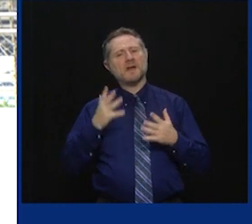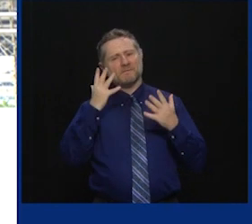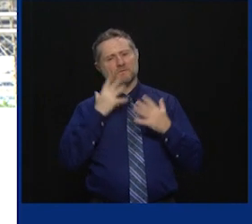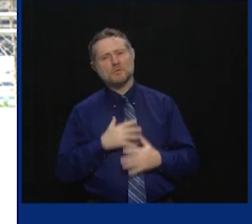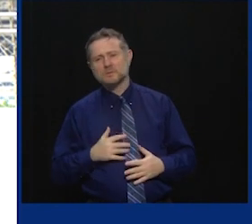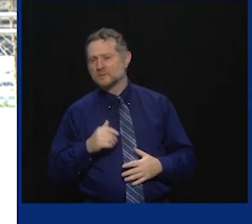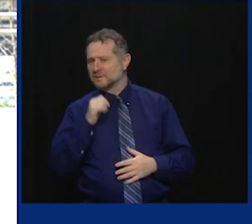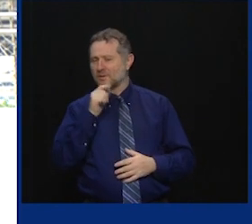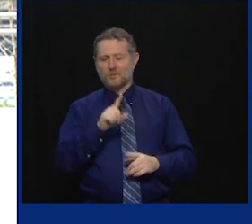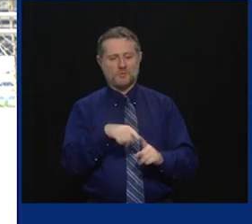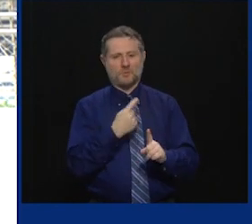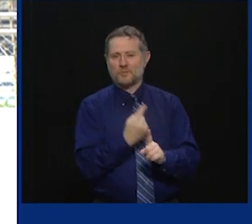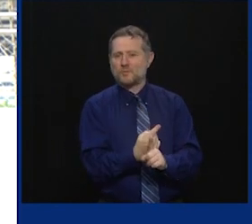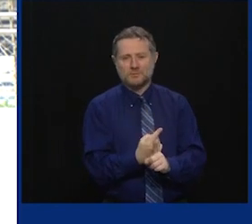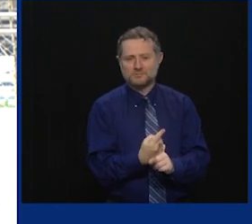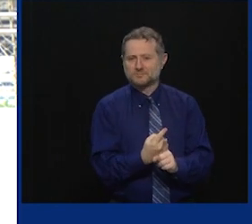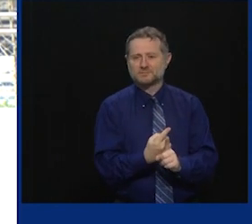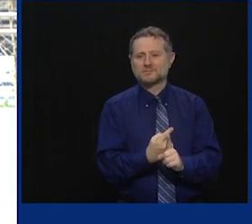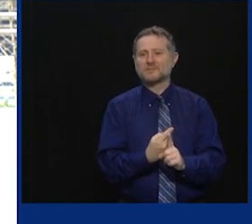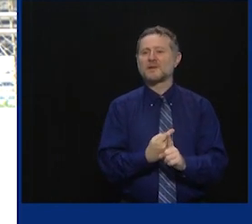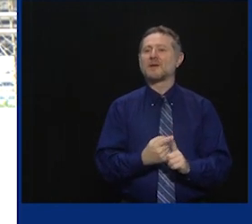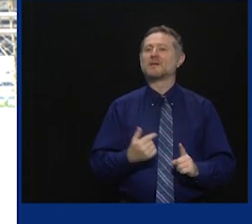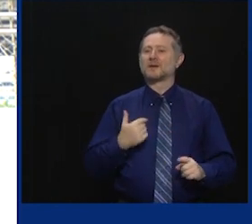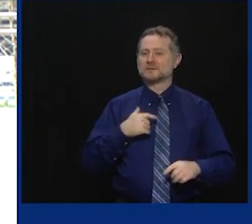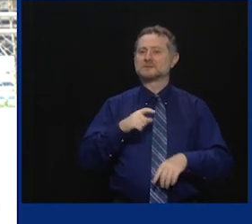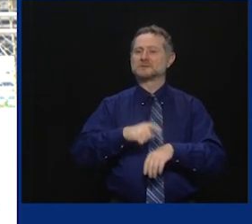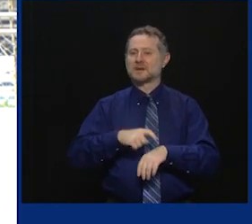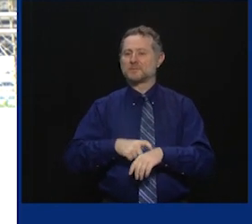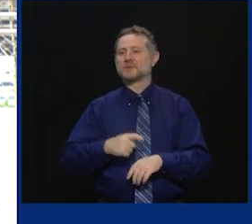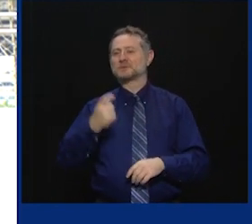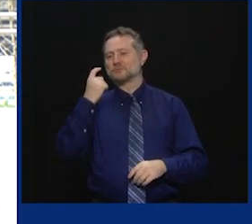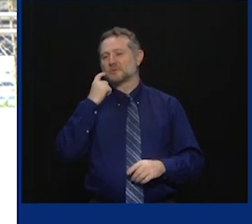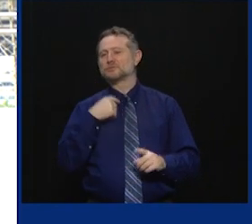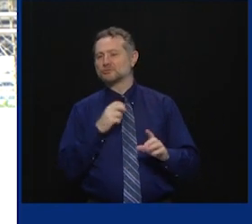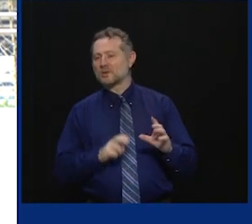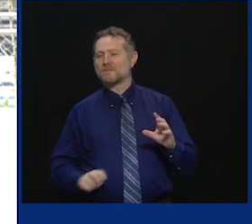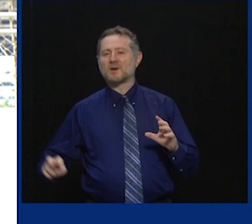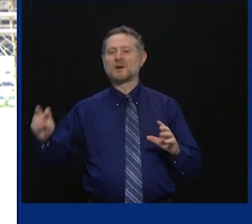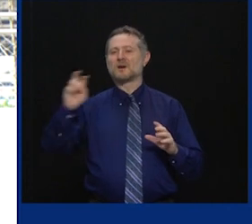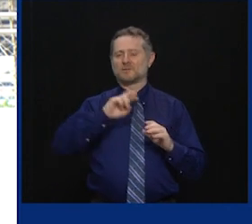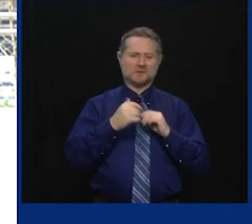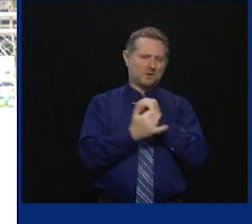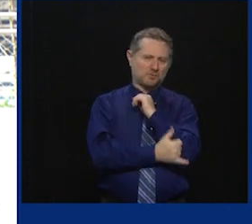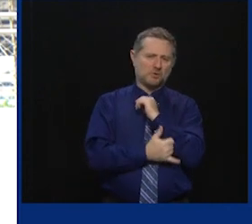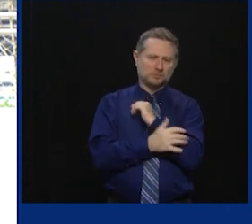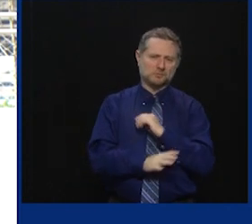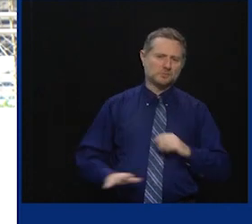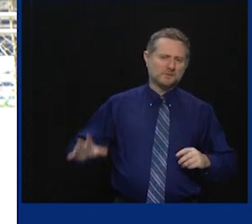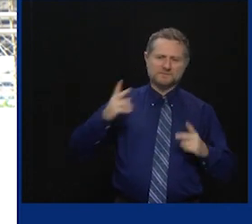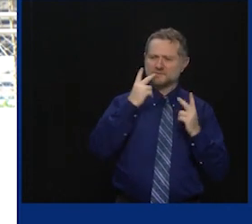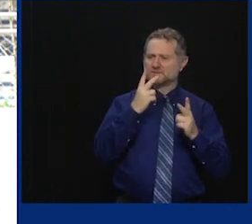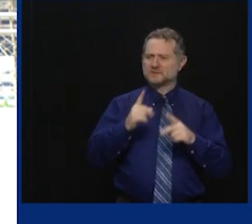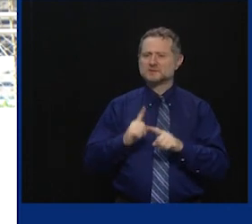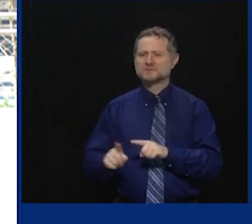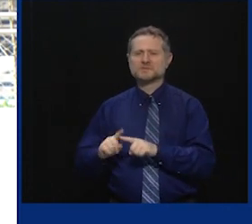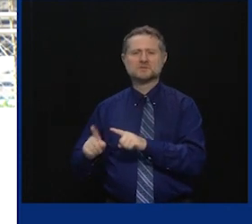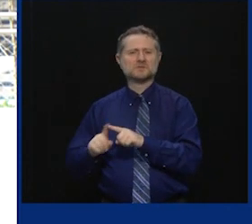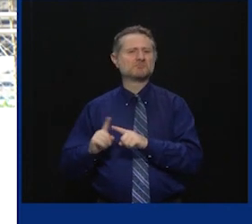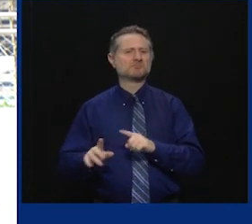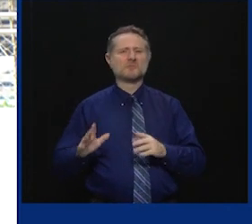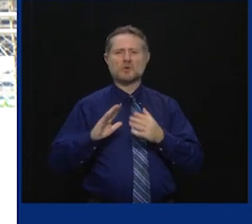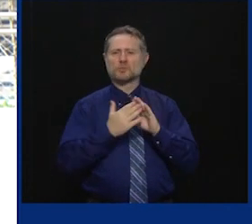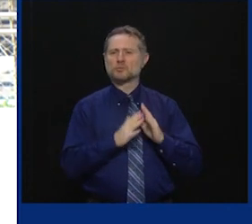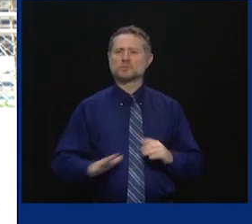alone. I've spent a lot of time recently traveling the country, visiting communities on the ground. Nearly everywhere I